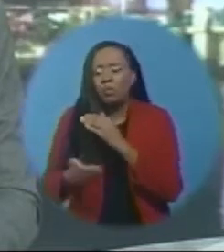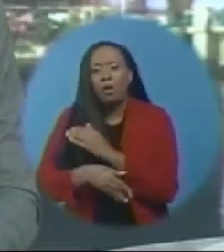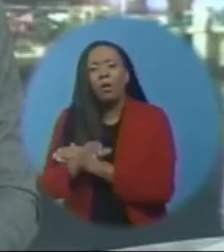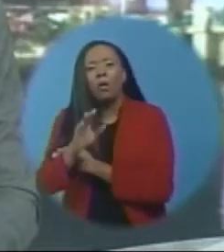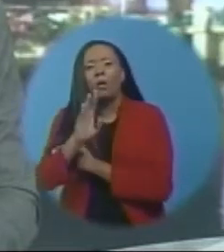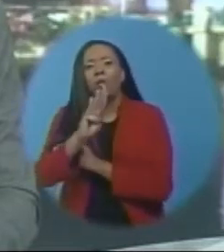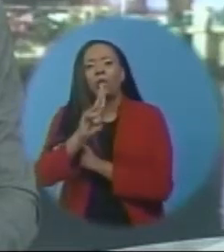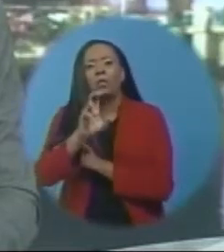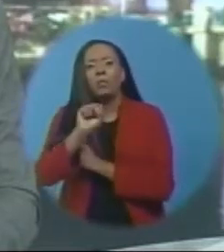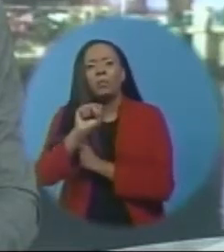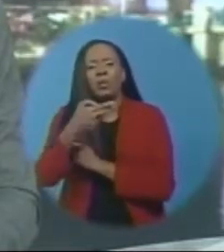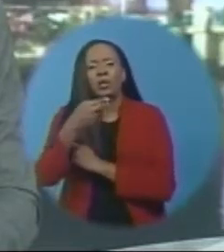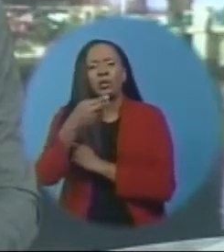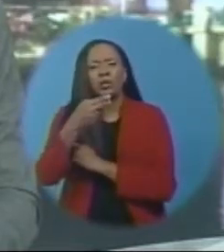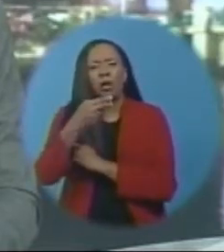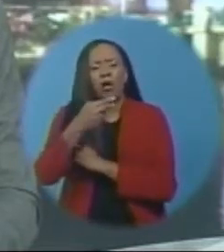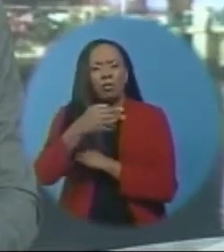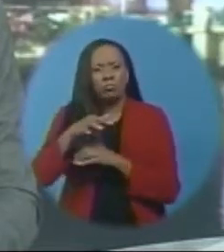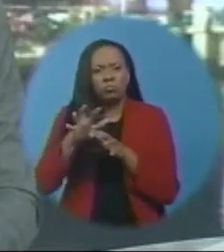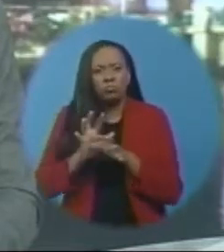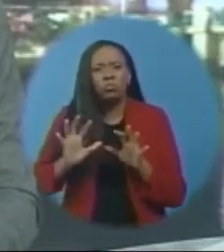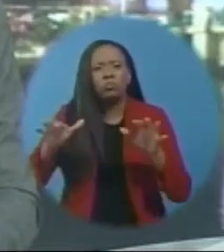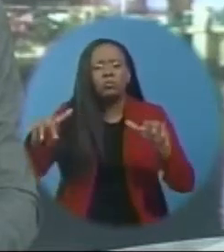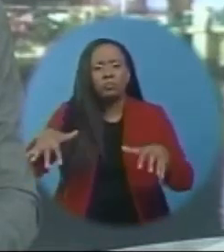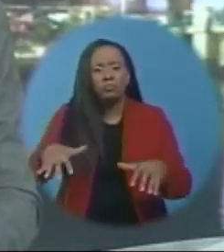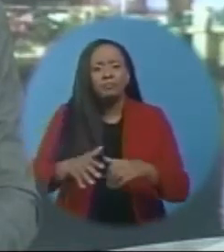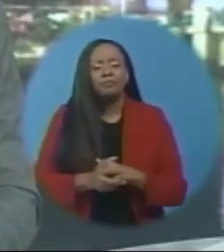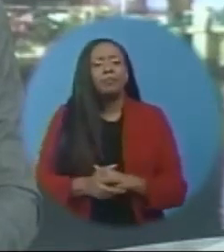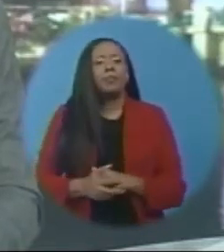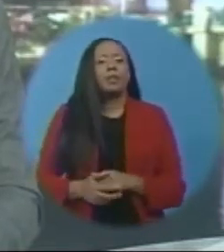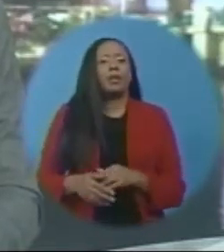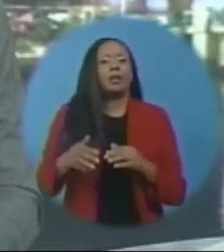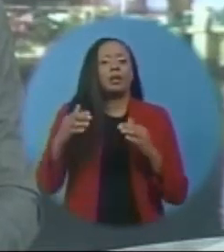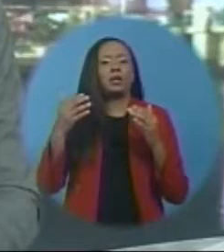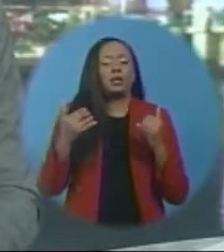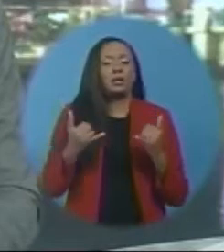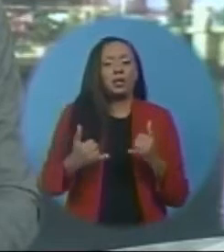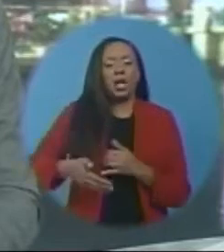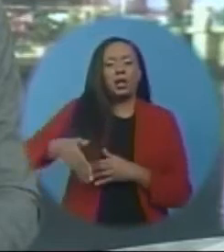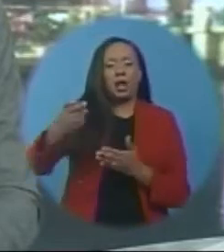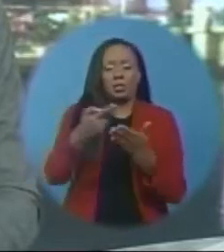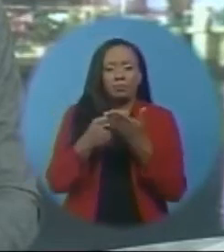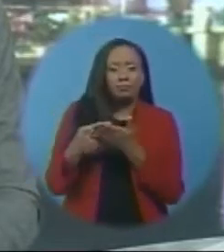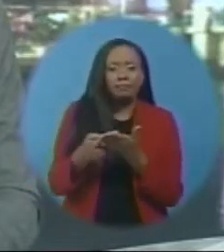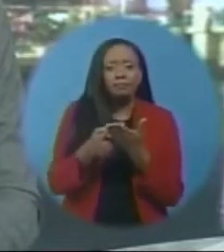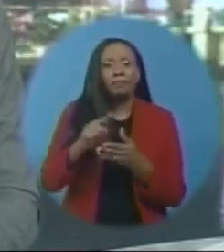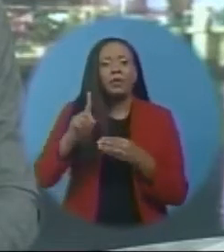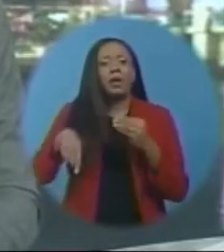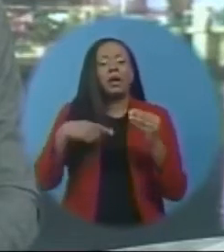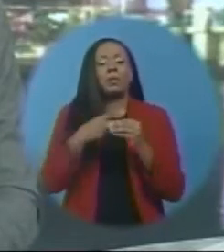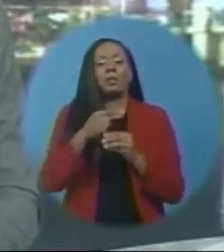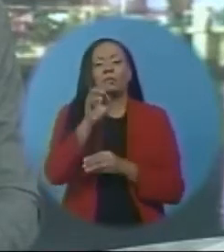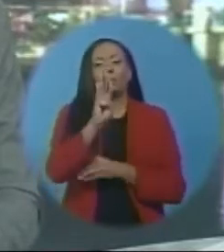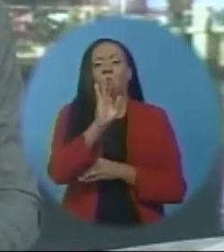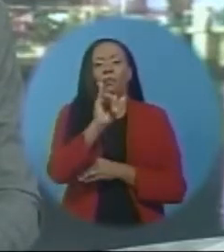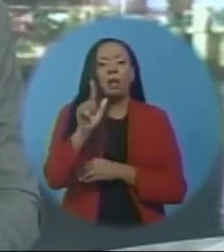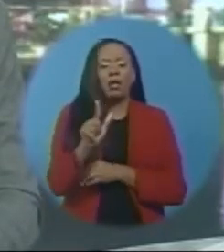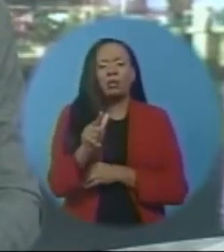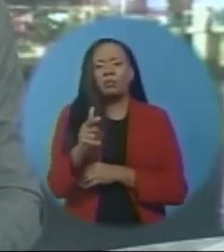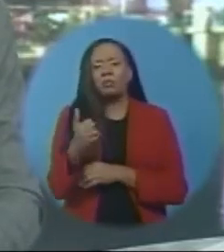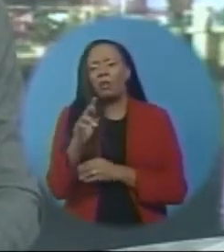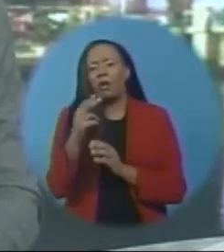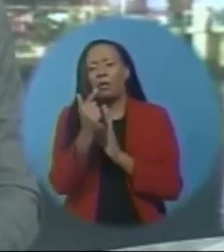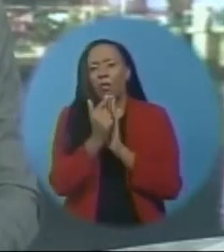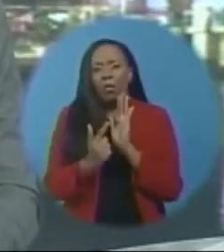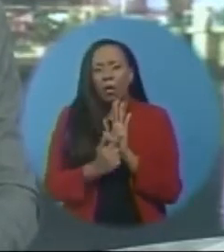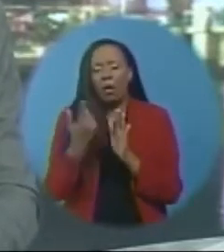Minister of Health and leader of government business in the lower house, John Boyce, led off debate on the related bill in Parliament this morning.